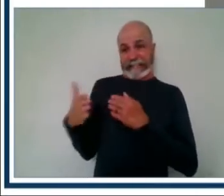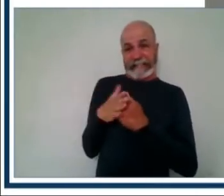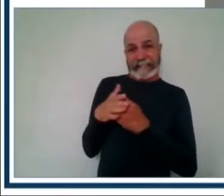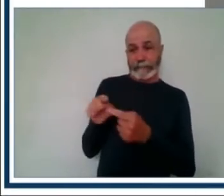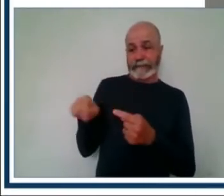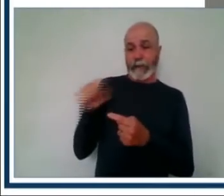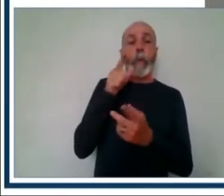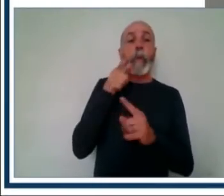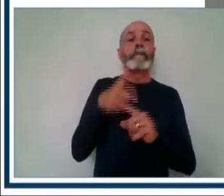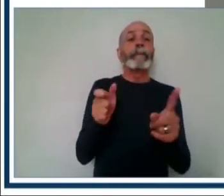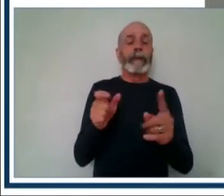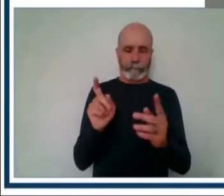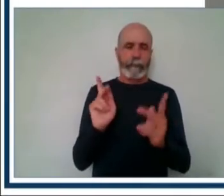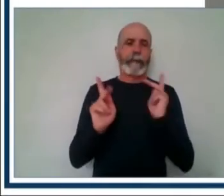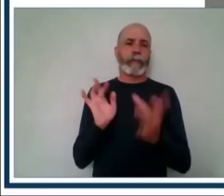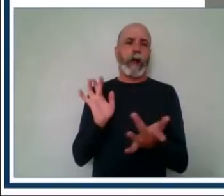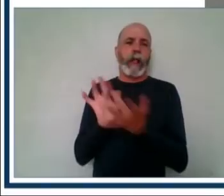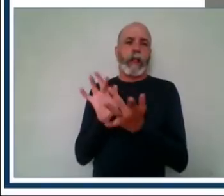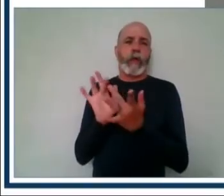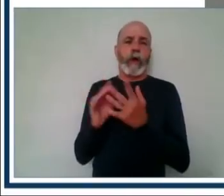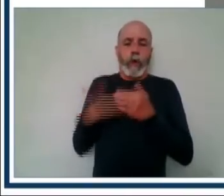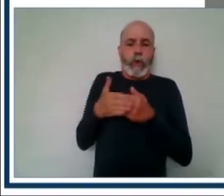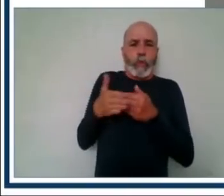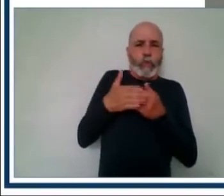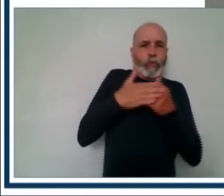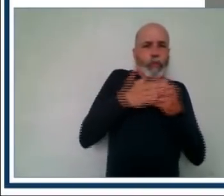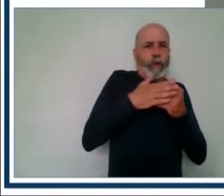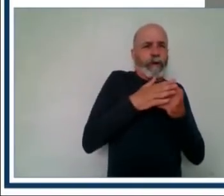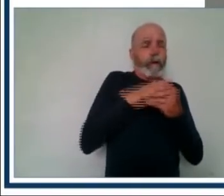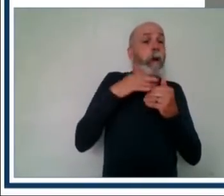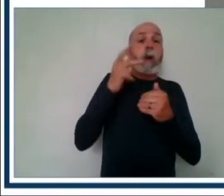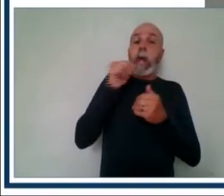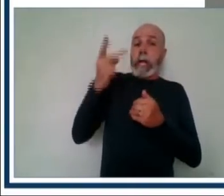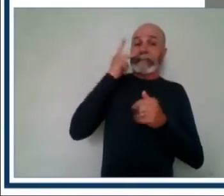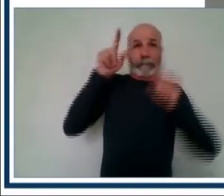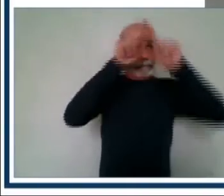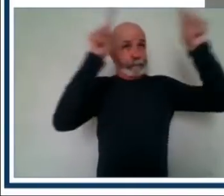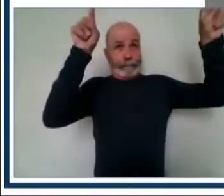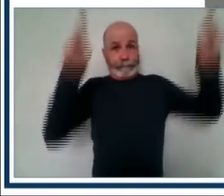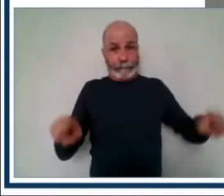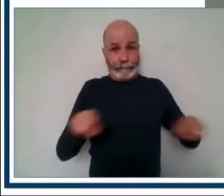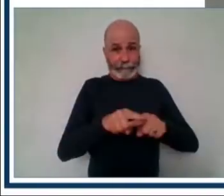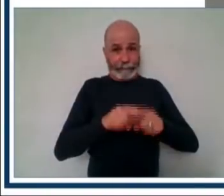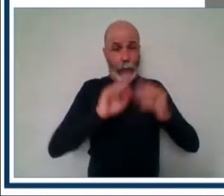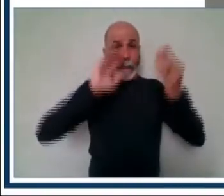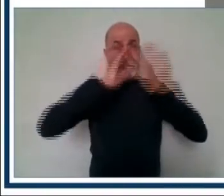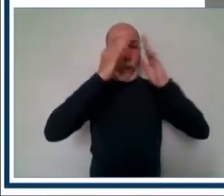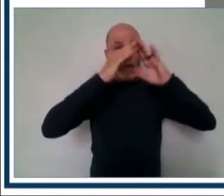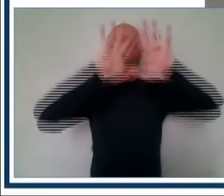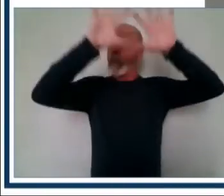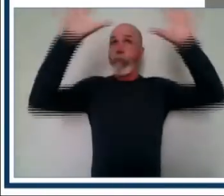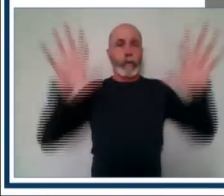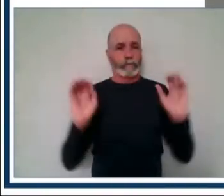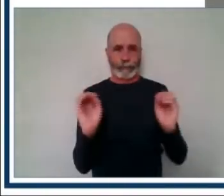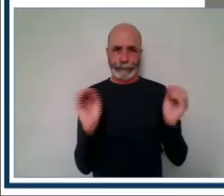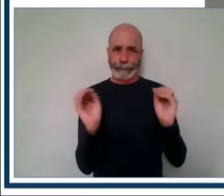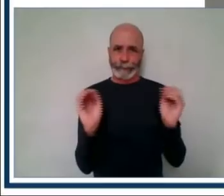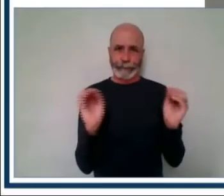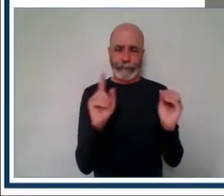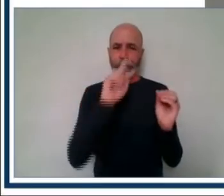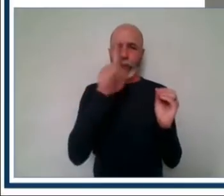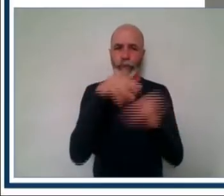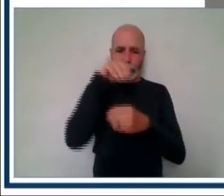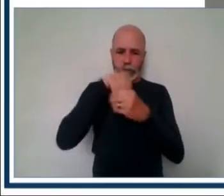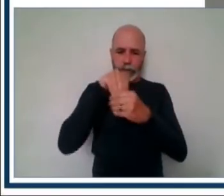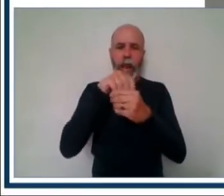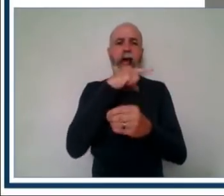not seeing signs of a community spread outside of the Halifax area. And every day we keep it that way, and the restrictions start